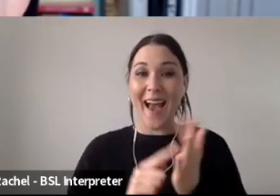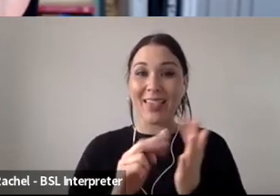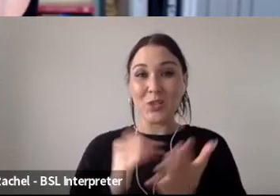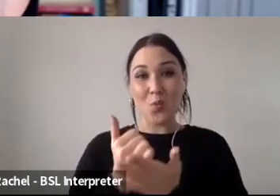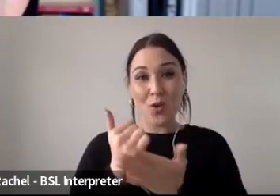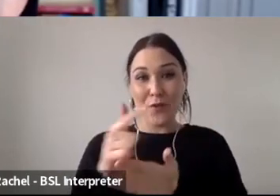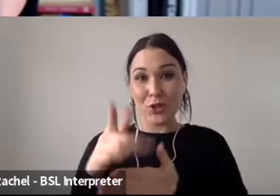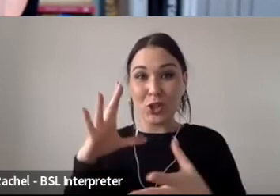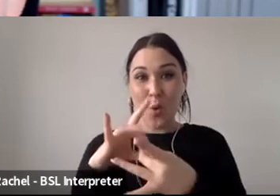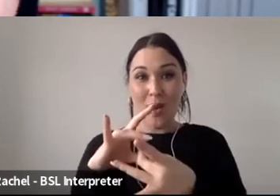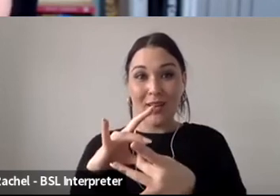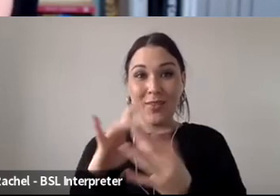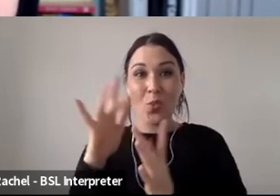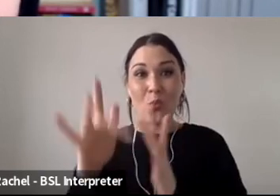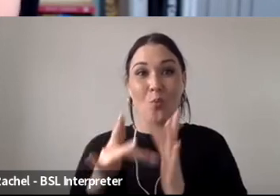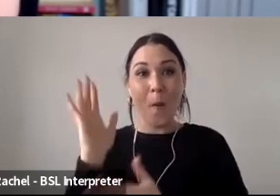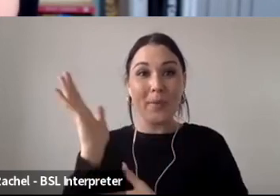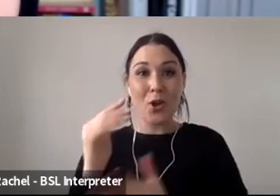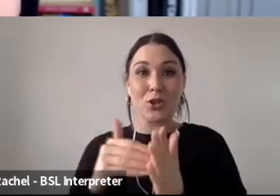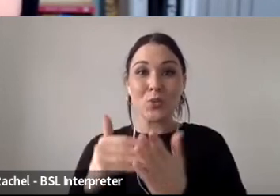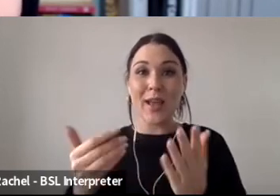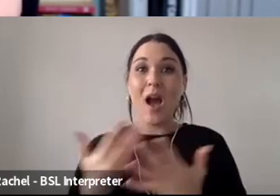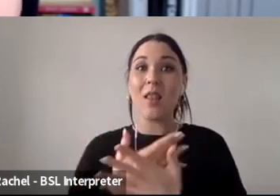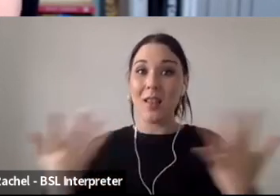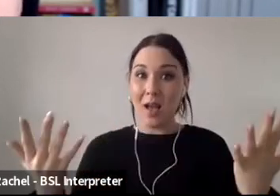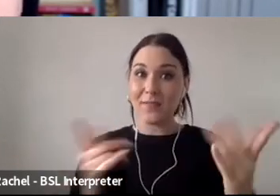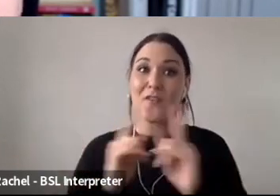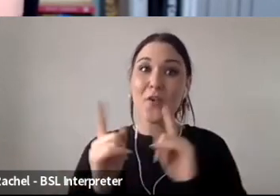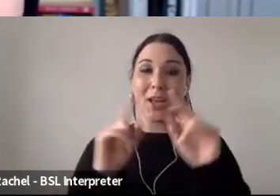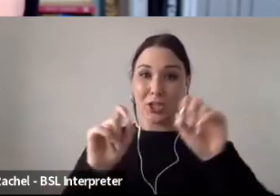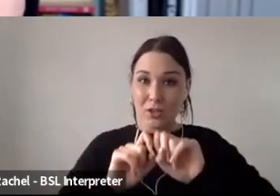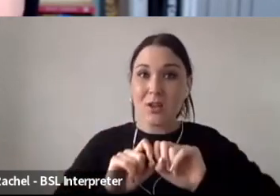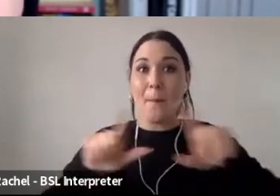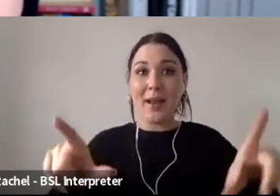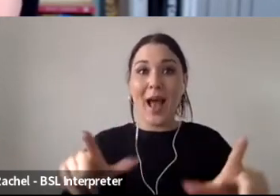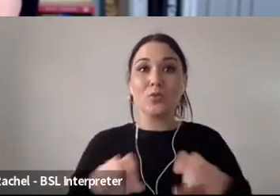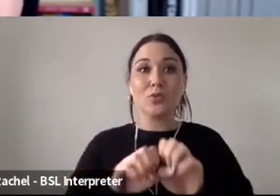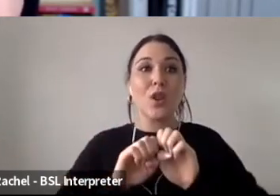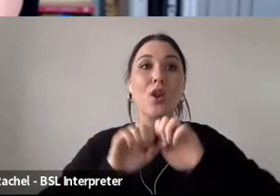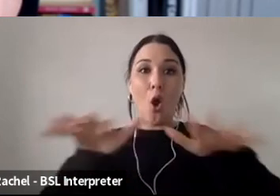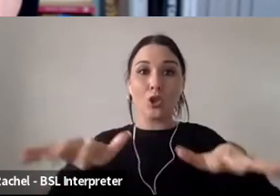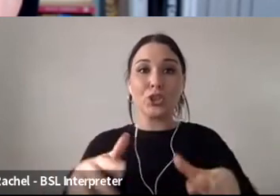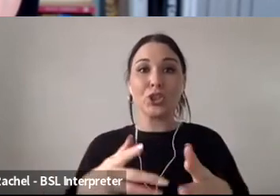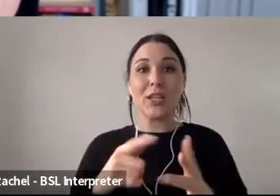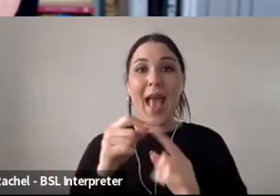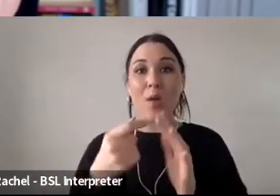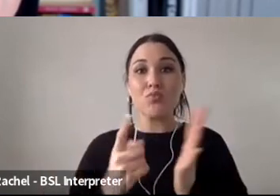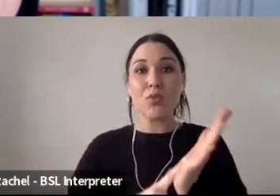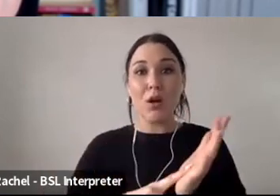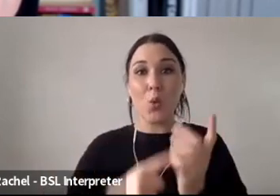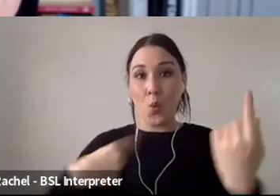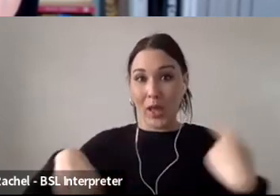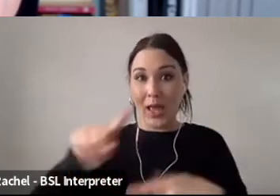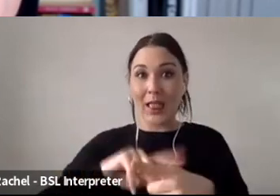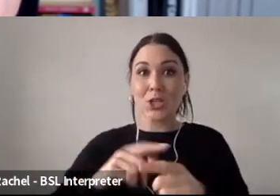today. There'll be a lot more information coming out when the standard relaunches in April. We'll be supporting that at Sign